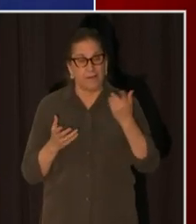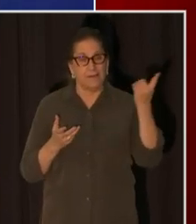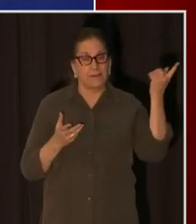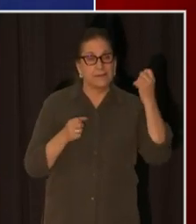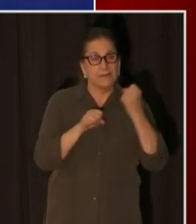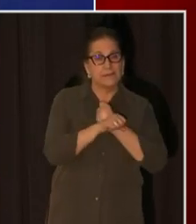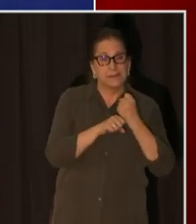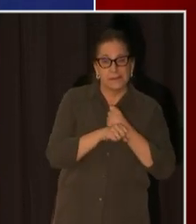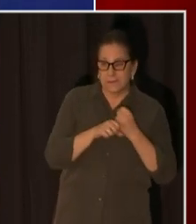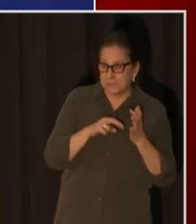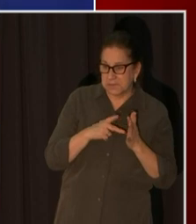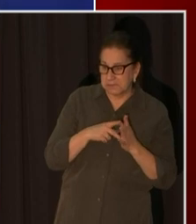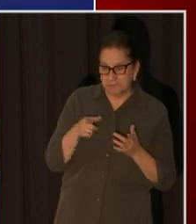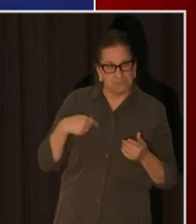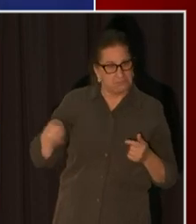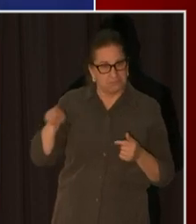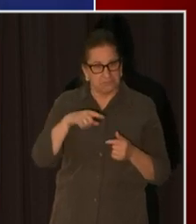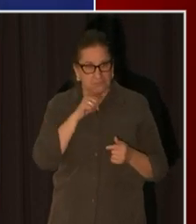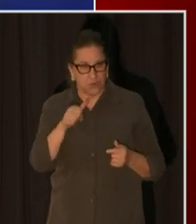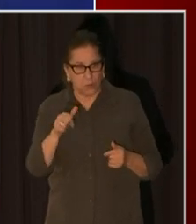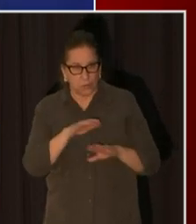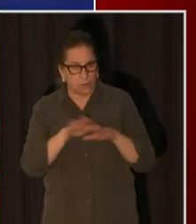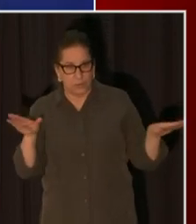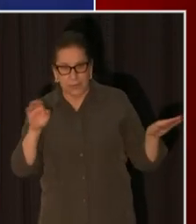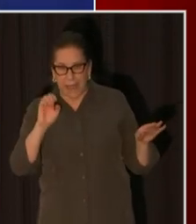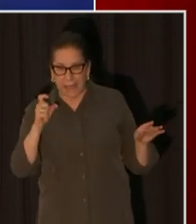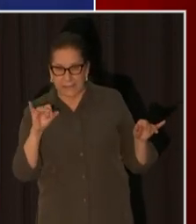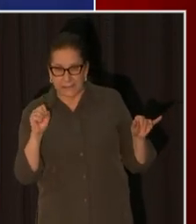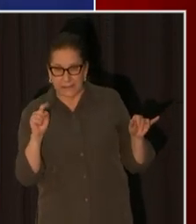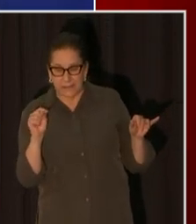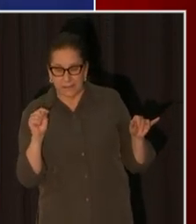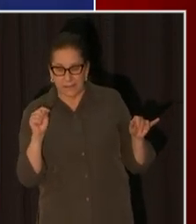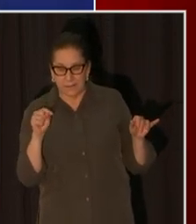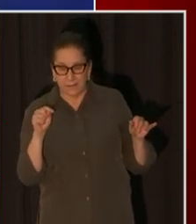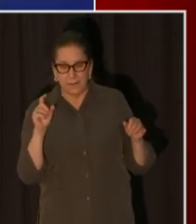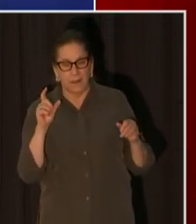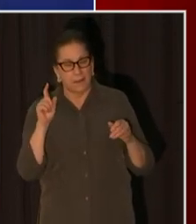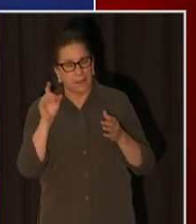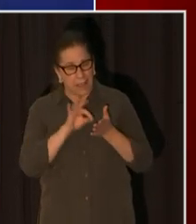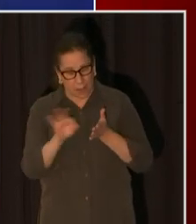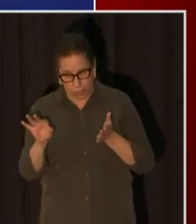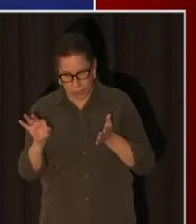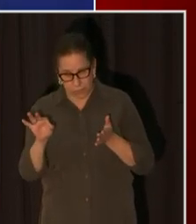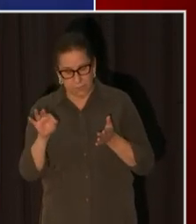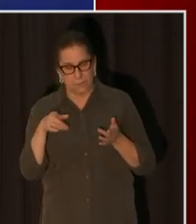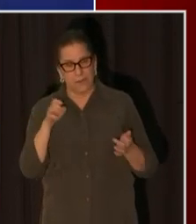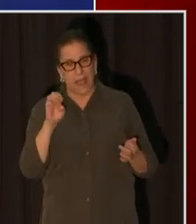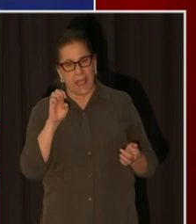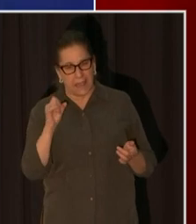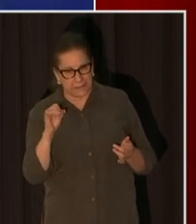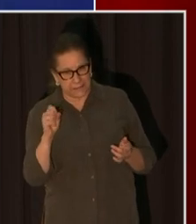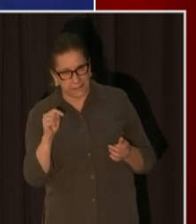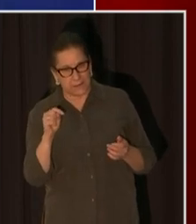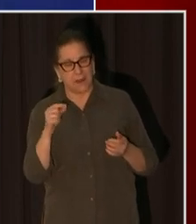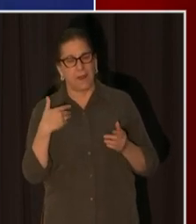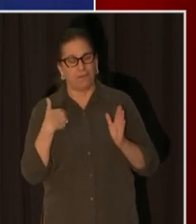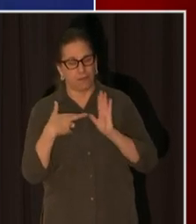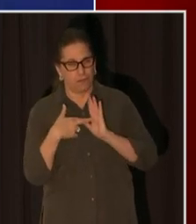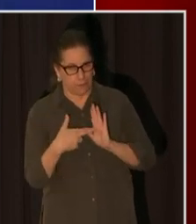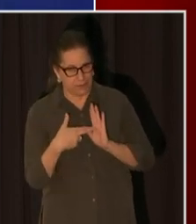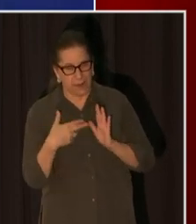there's a connection to the concentration of people who are devalued, i.e. Black and brown people,